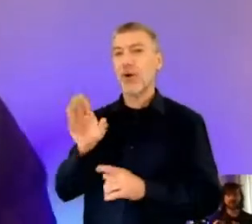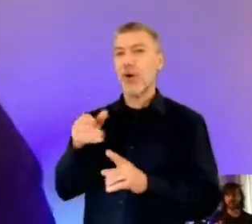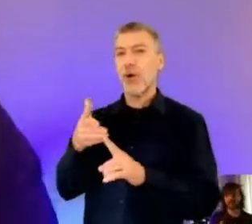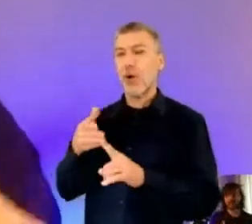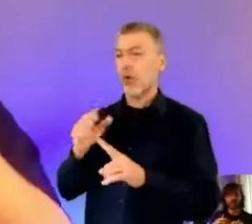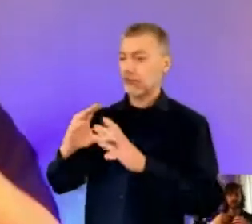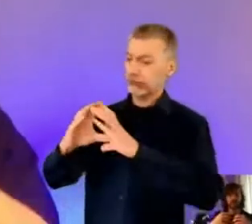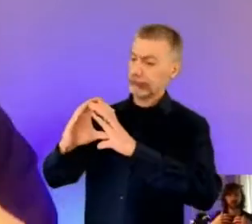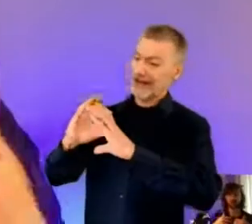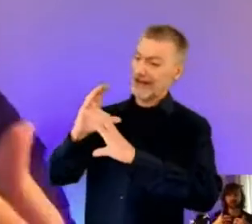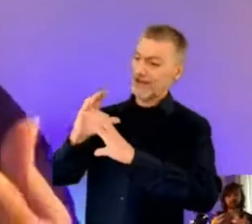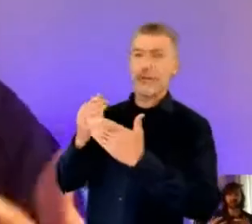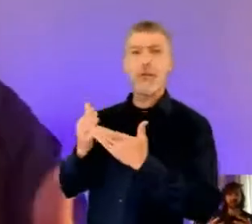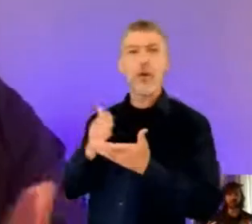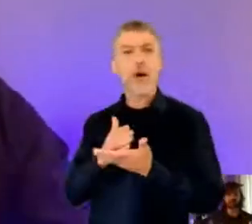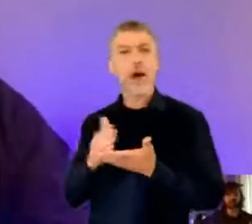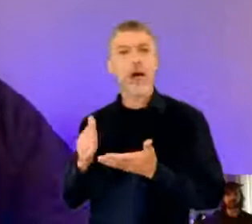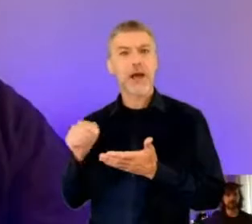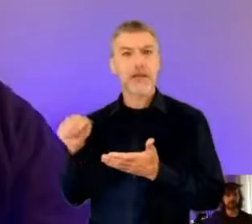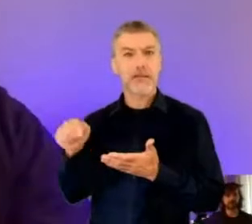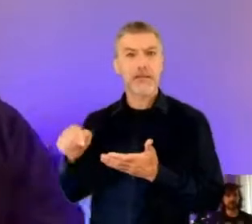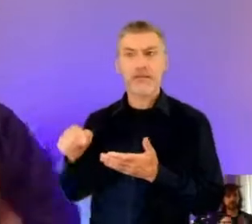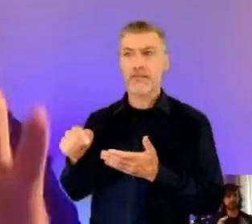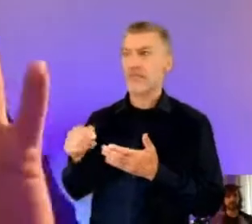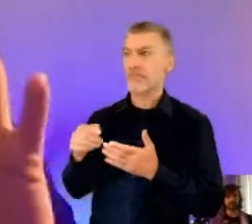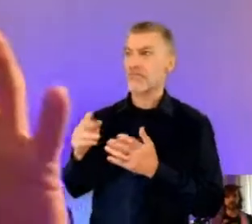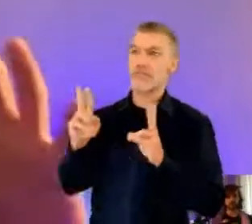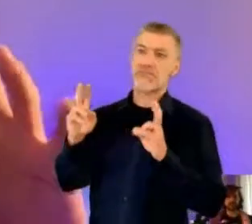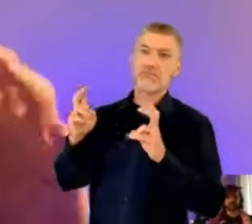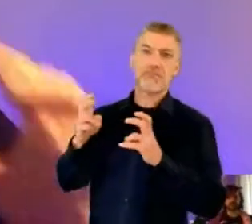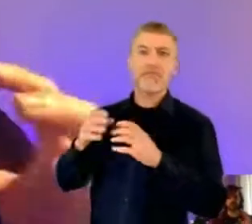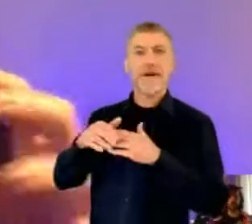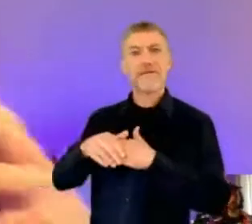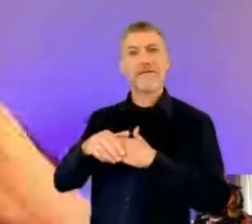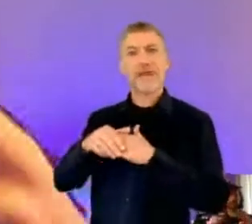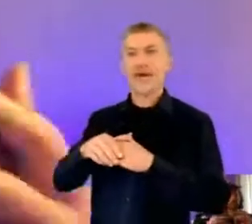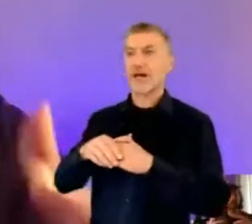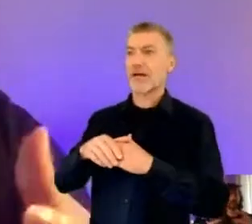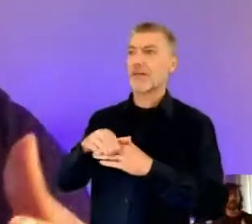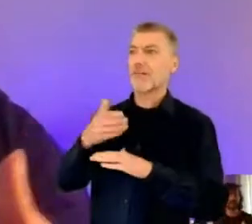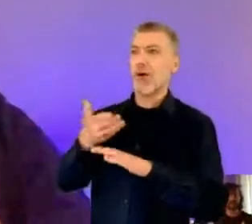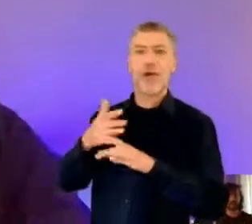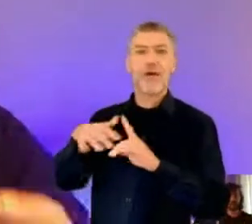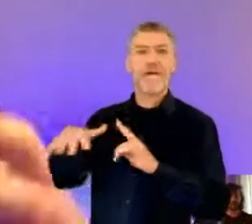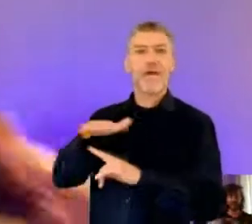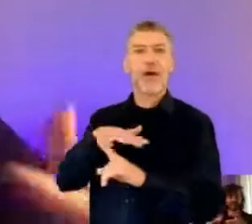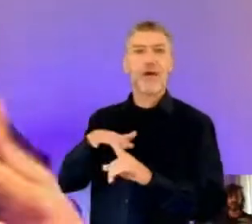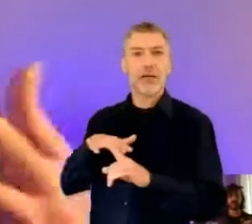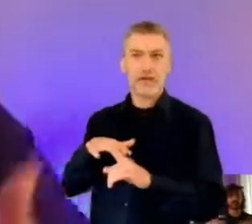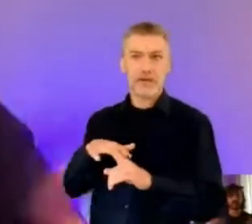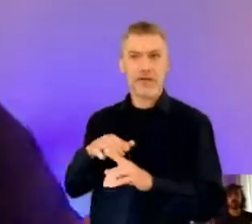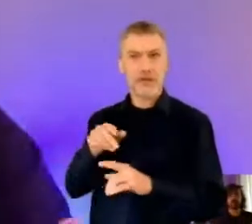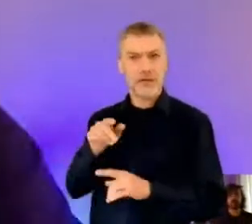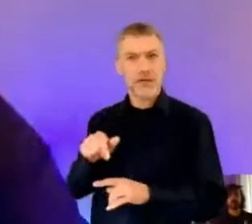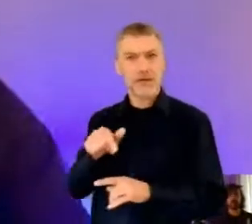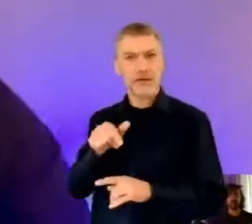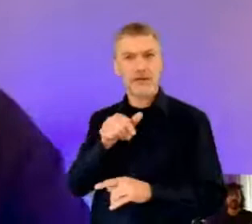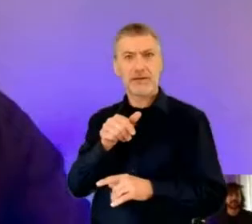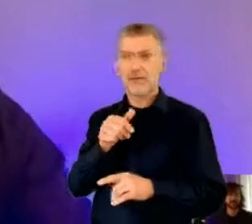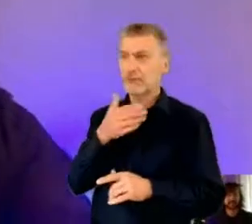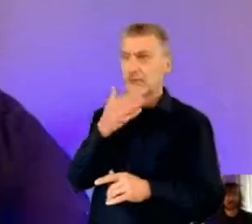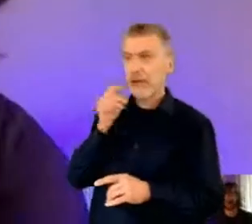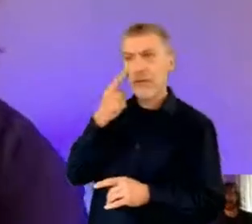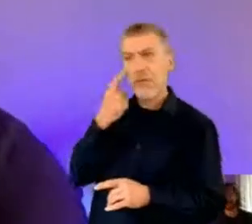cleaner and, you know, more friendly with the environment. So it's really cool to see and work with that new technology and see how we can make